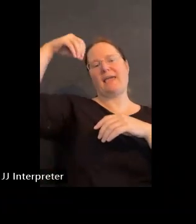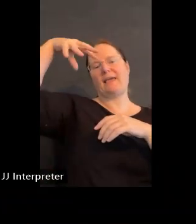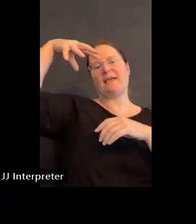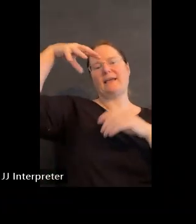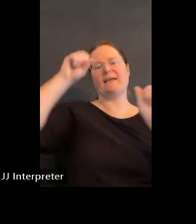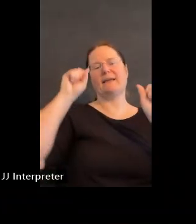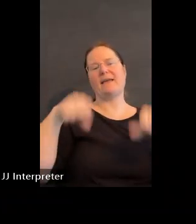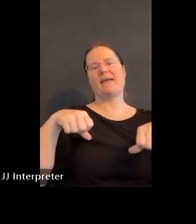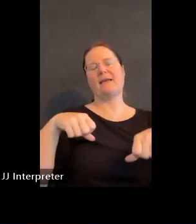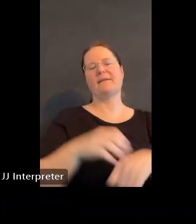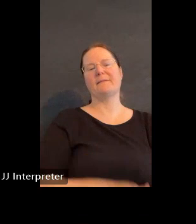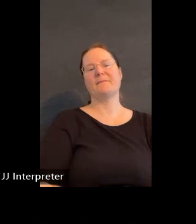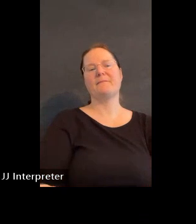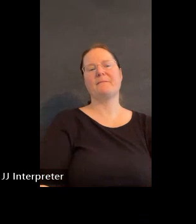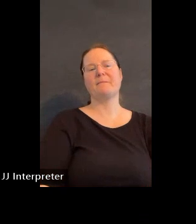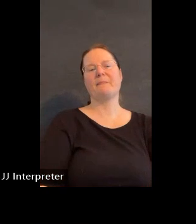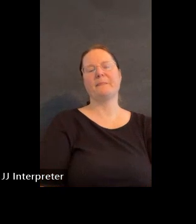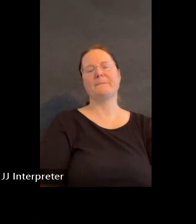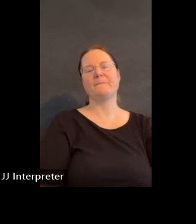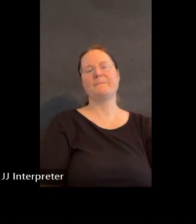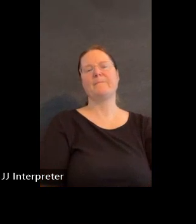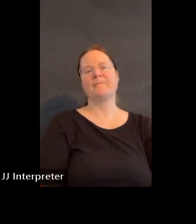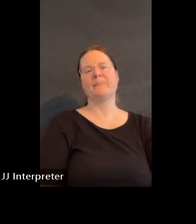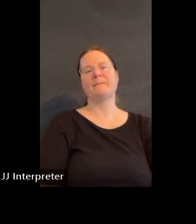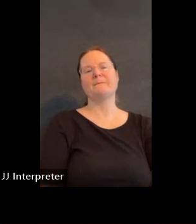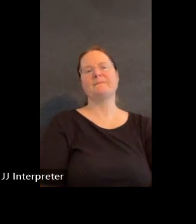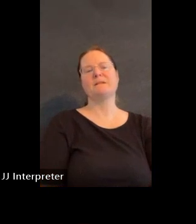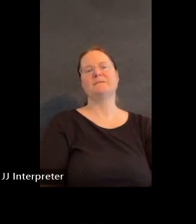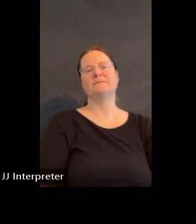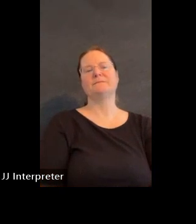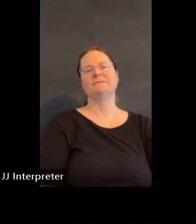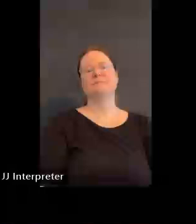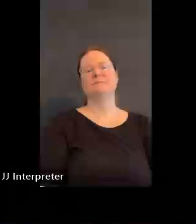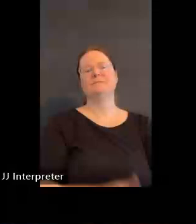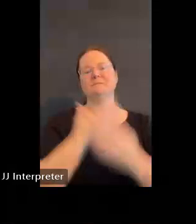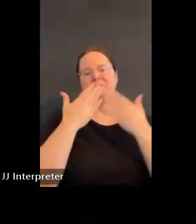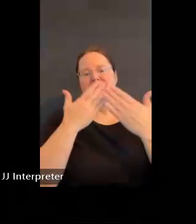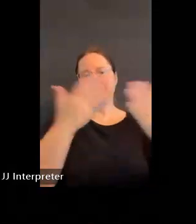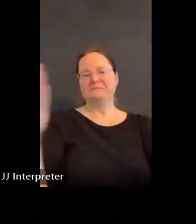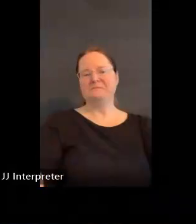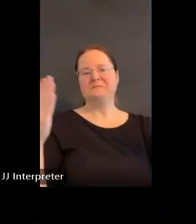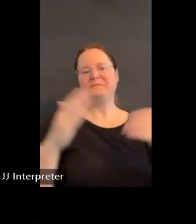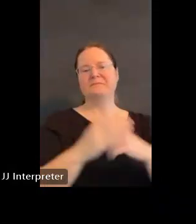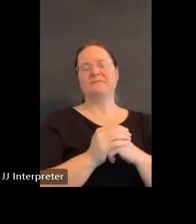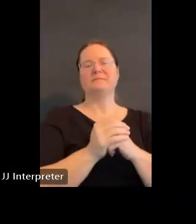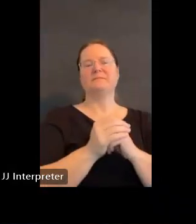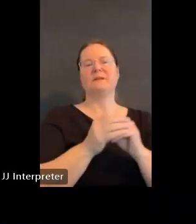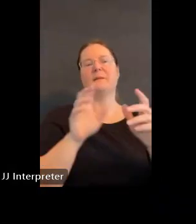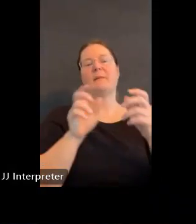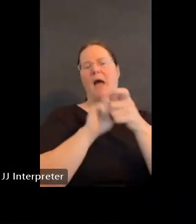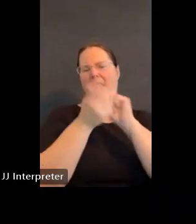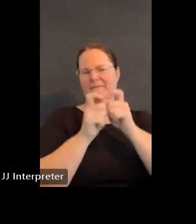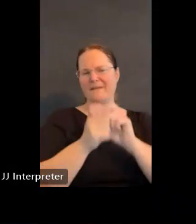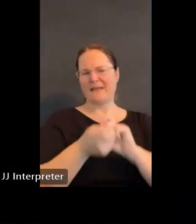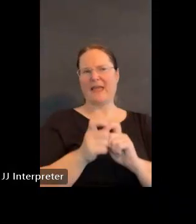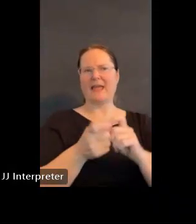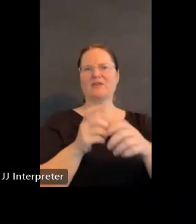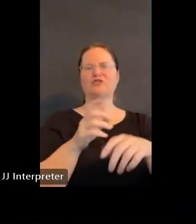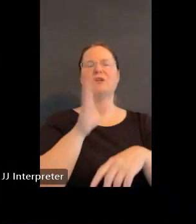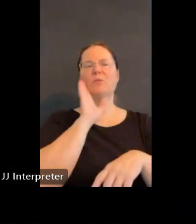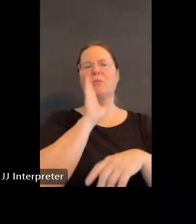comments and that interaction in the chat. So reasonable modifications. It would be discriminatory for a housing